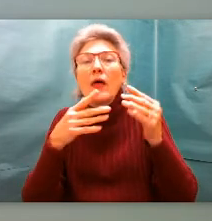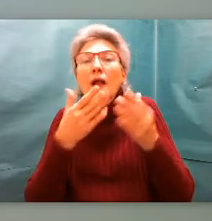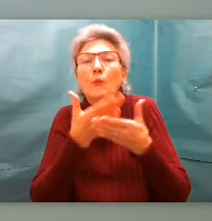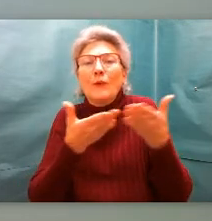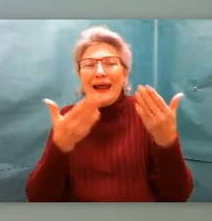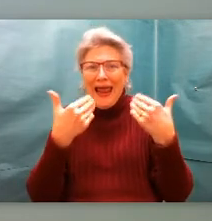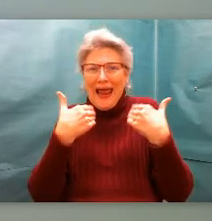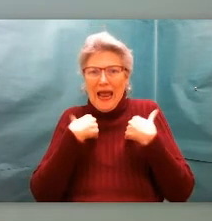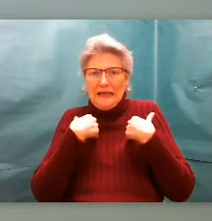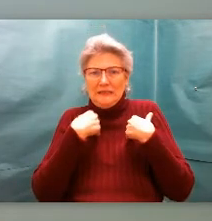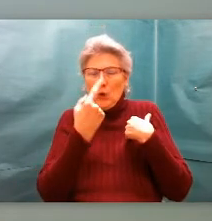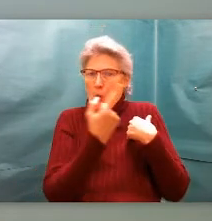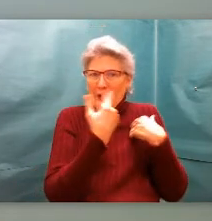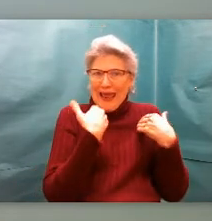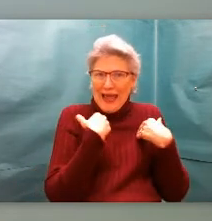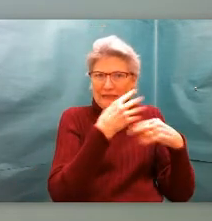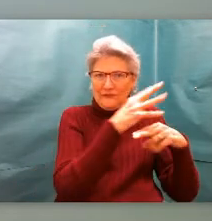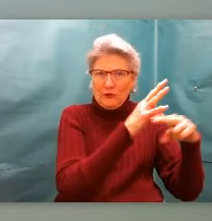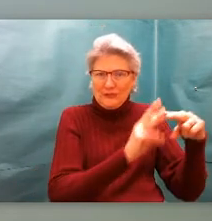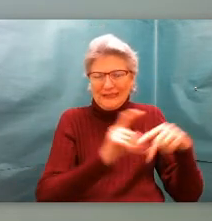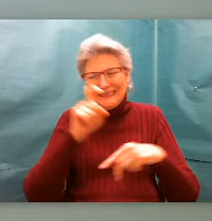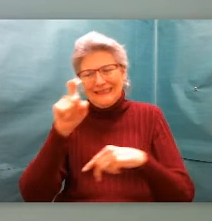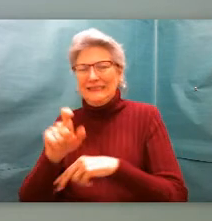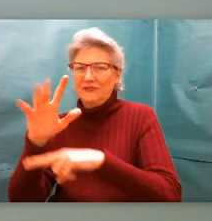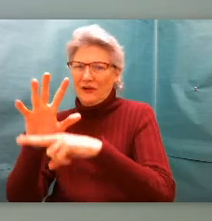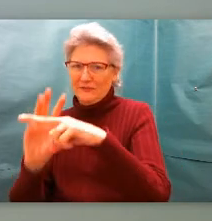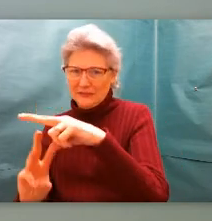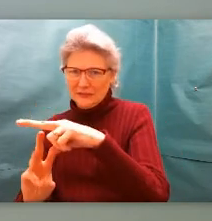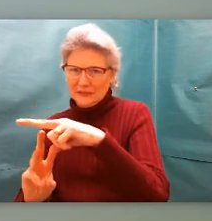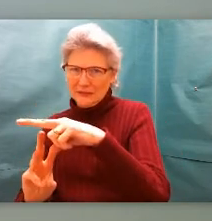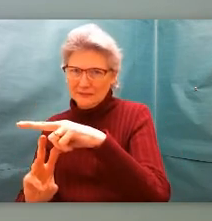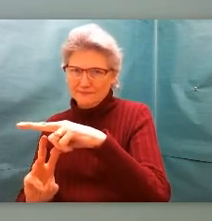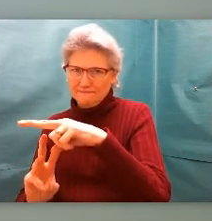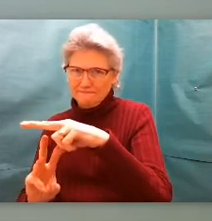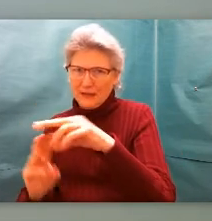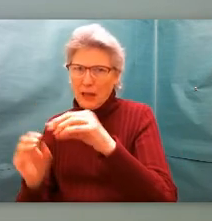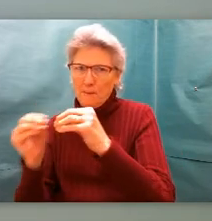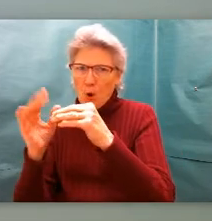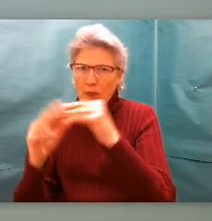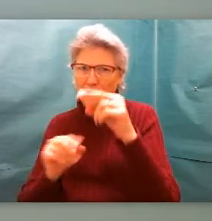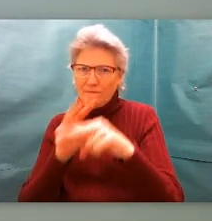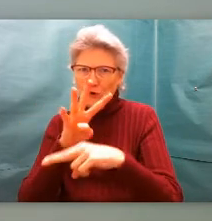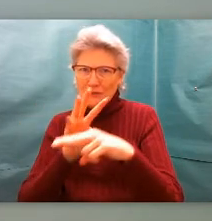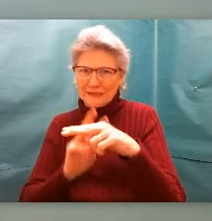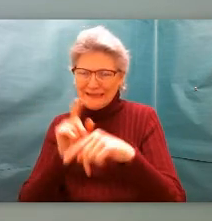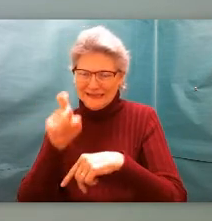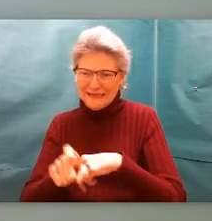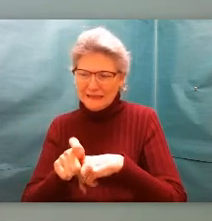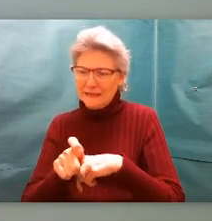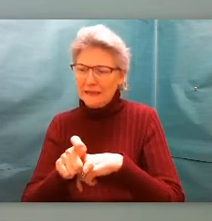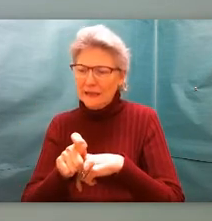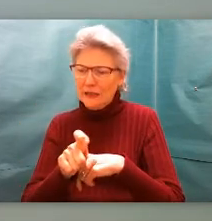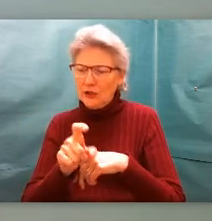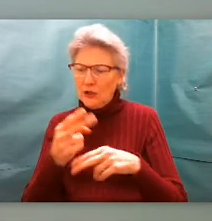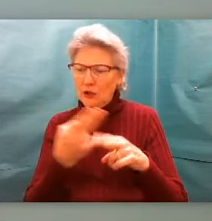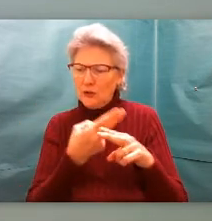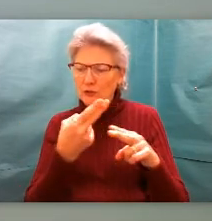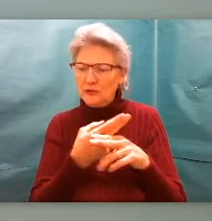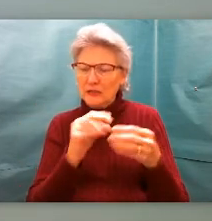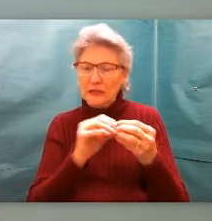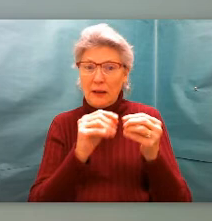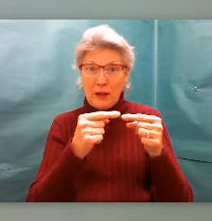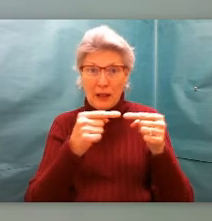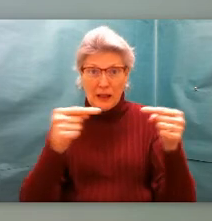only has 4 6, but he needs more than that. So using this number line helps me